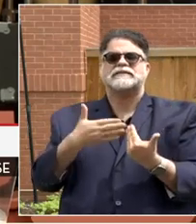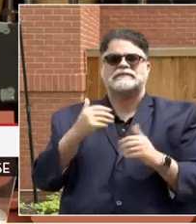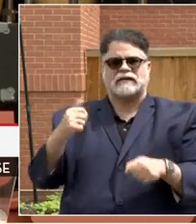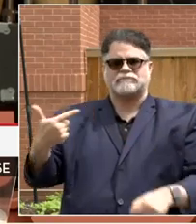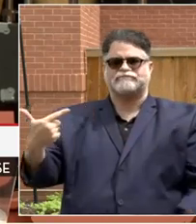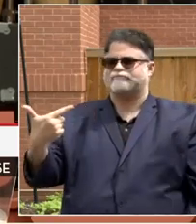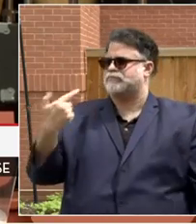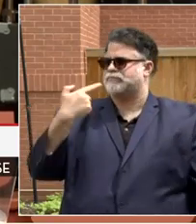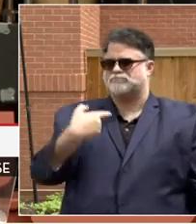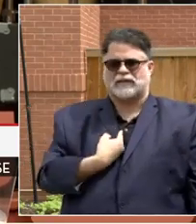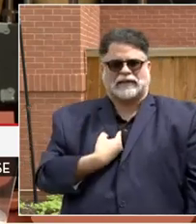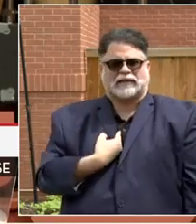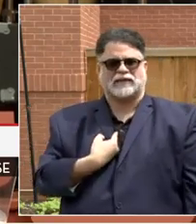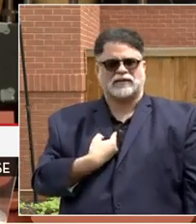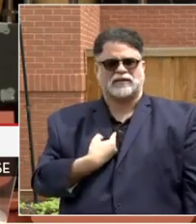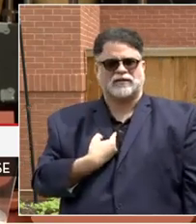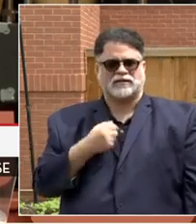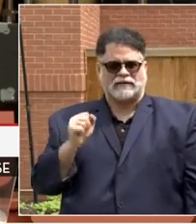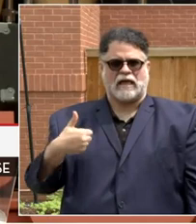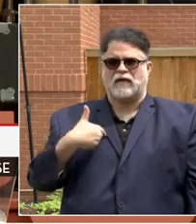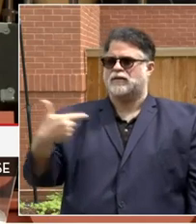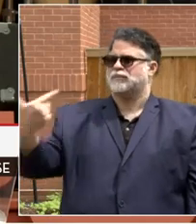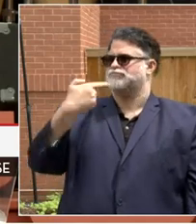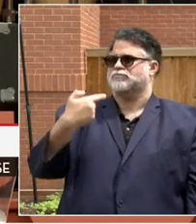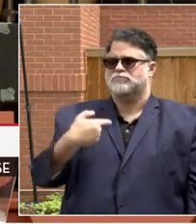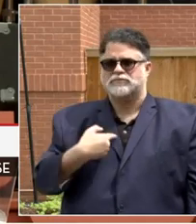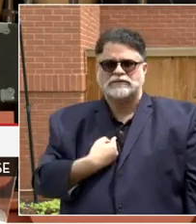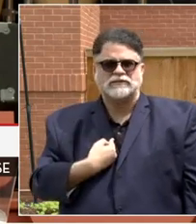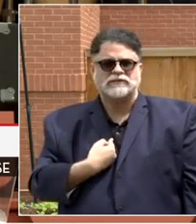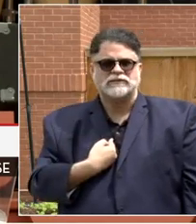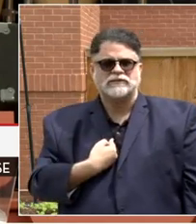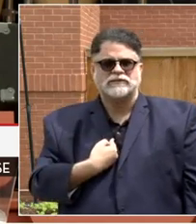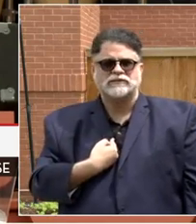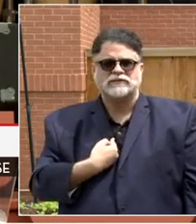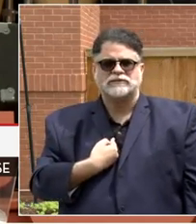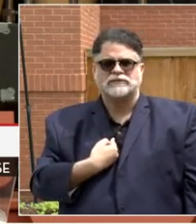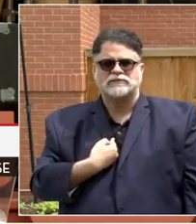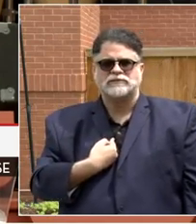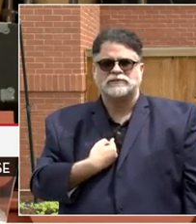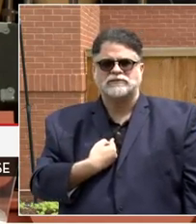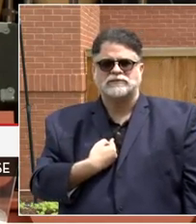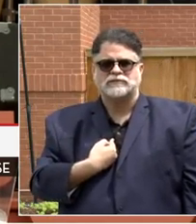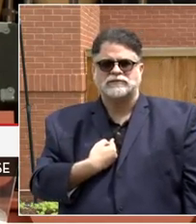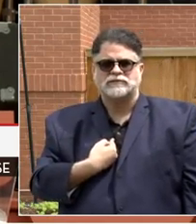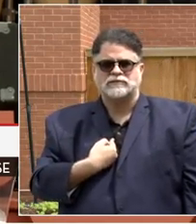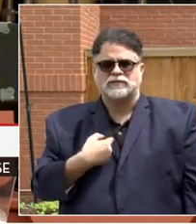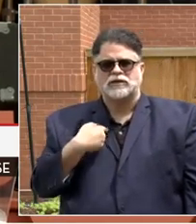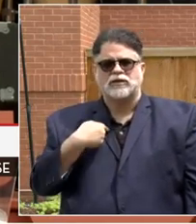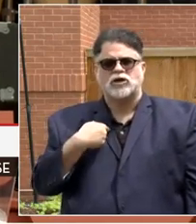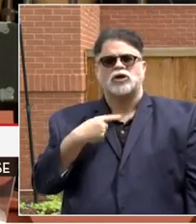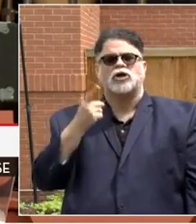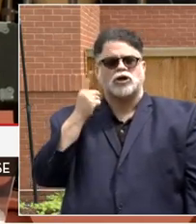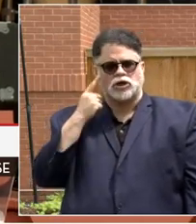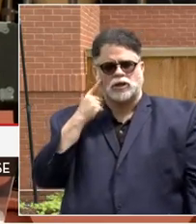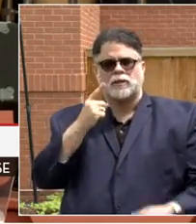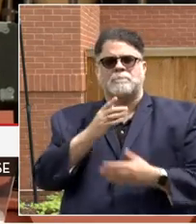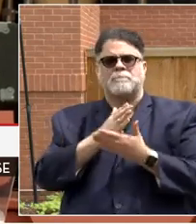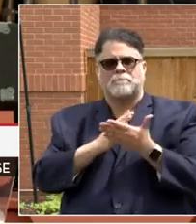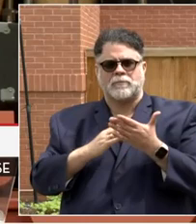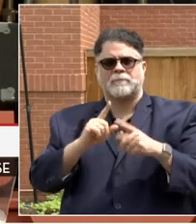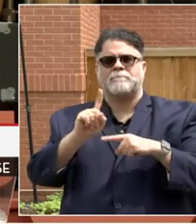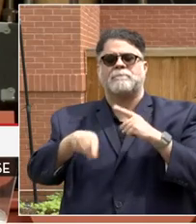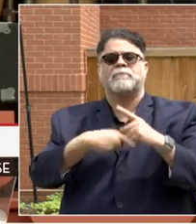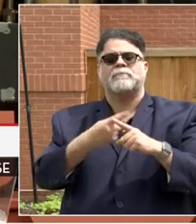We know in our city, and we heard from Mo, who knows about the work,